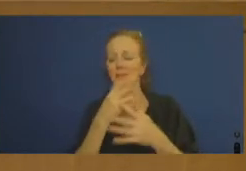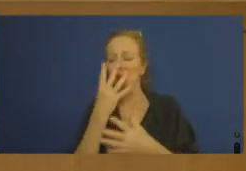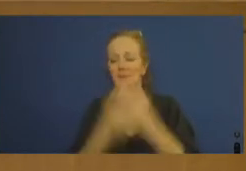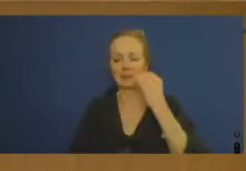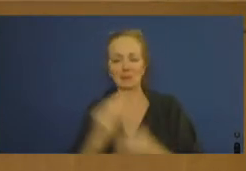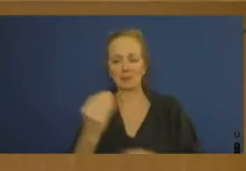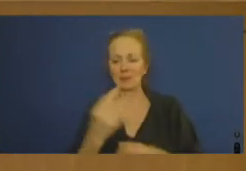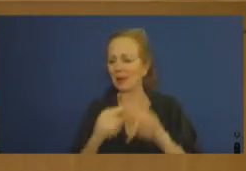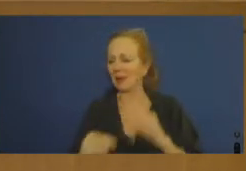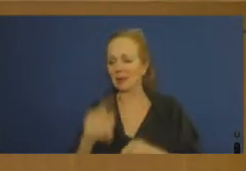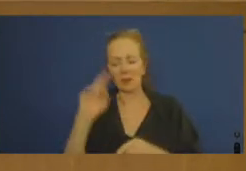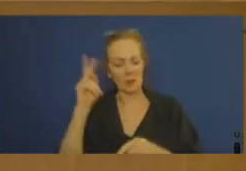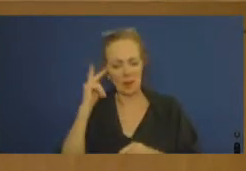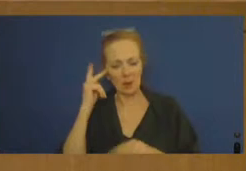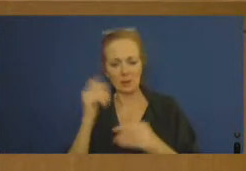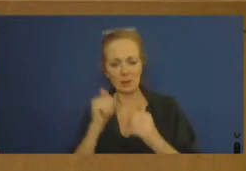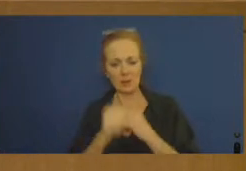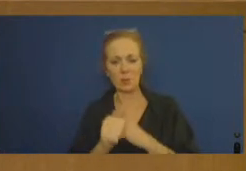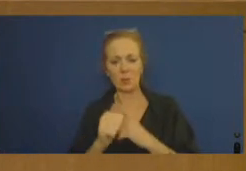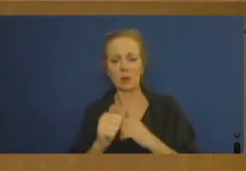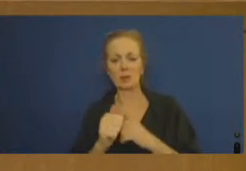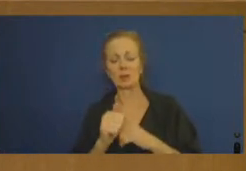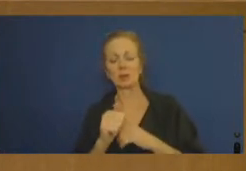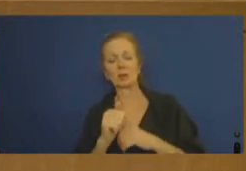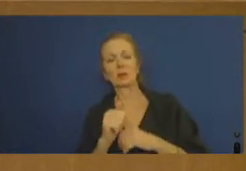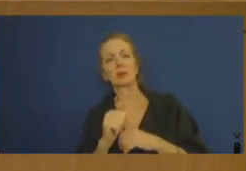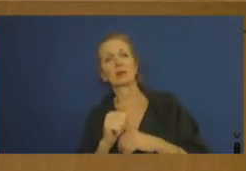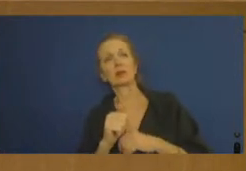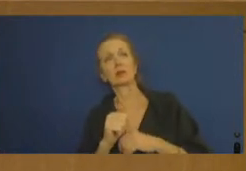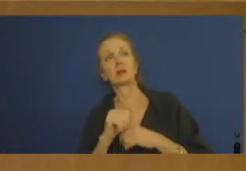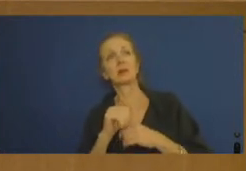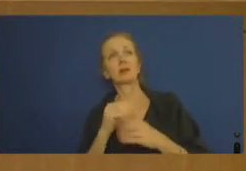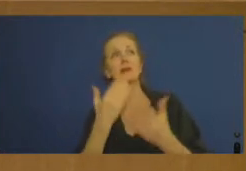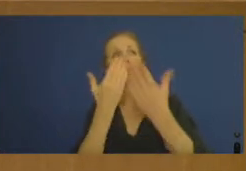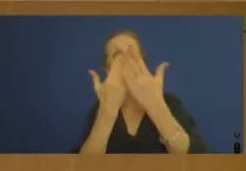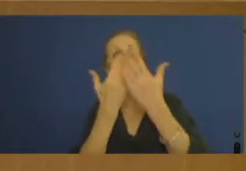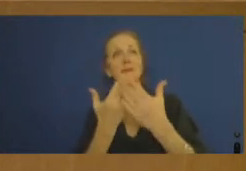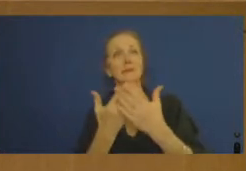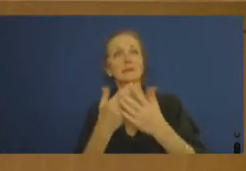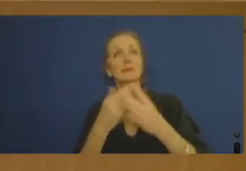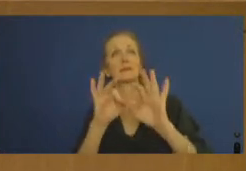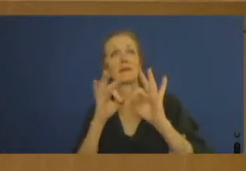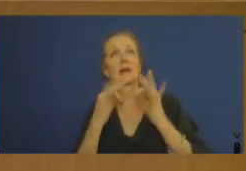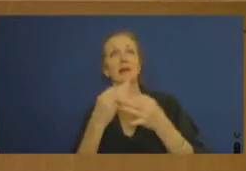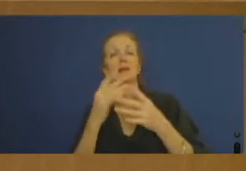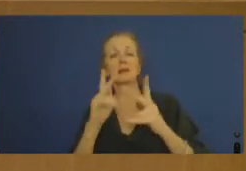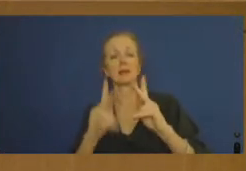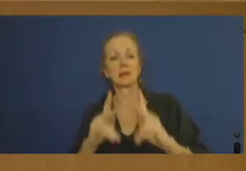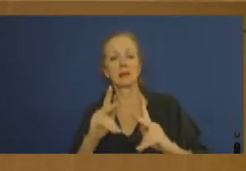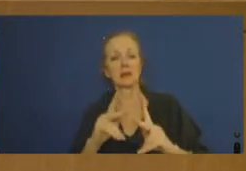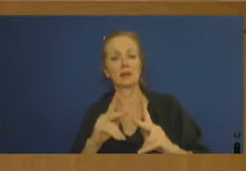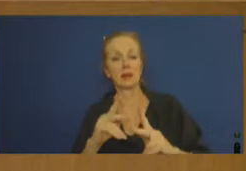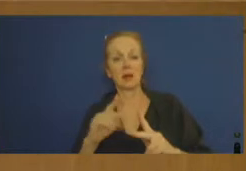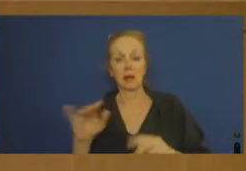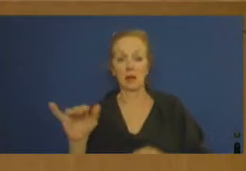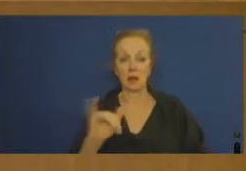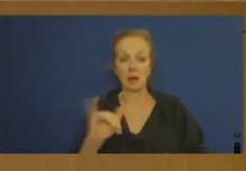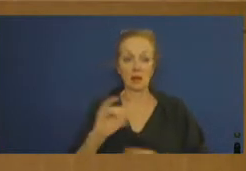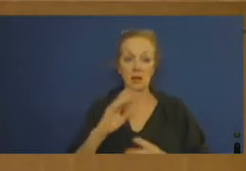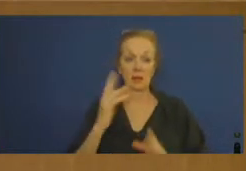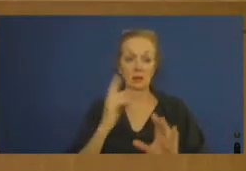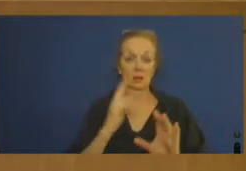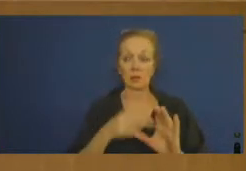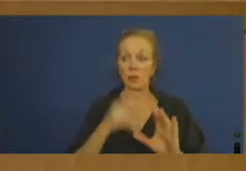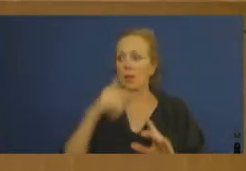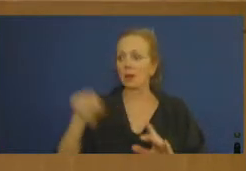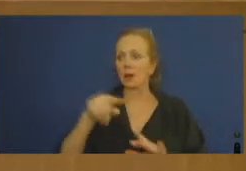political reasons, passing a ceasefire resolution will validate the pain that your citizens feel. It also joined the other